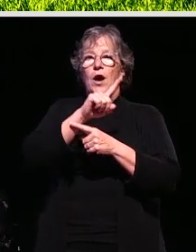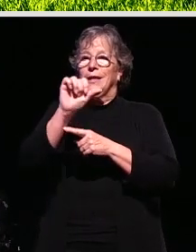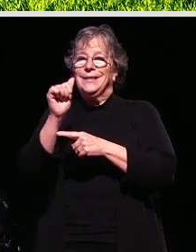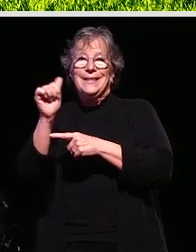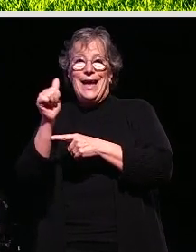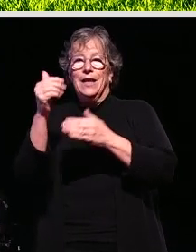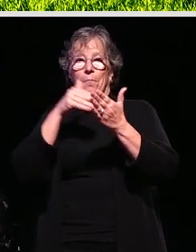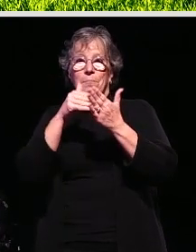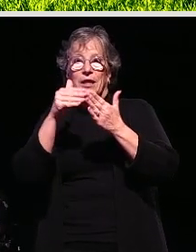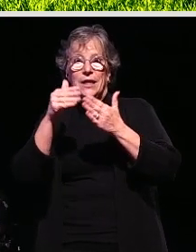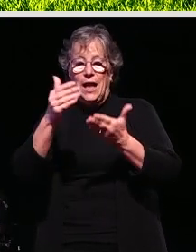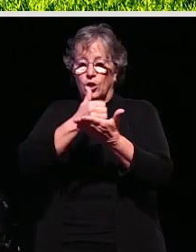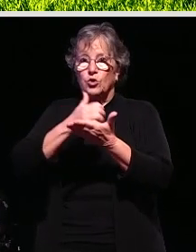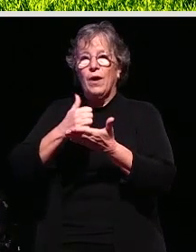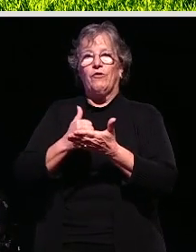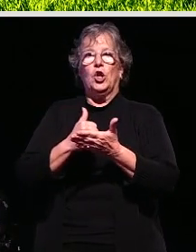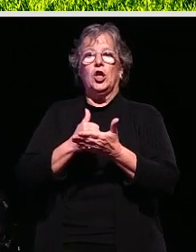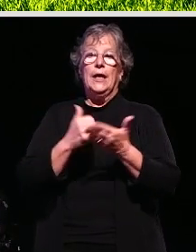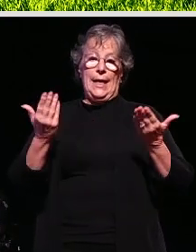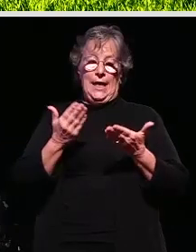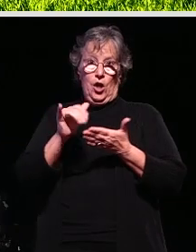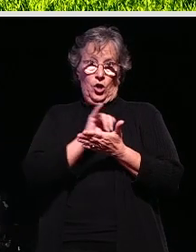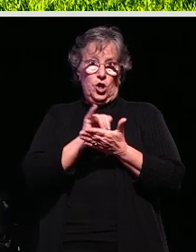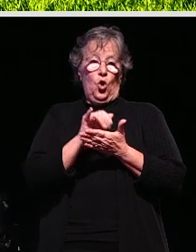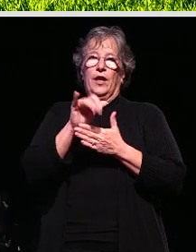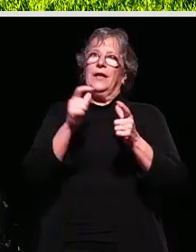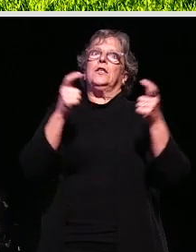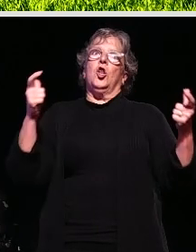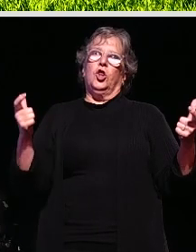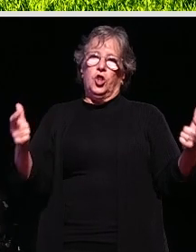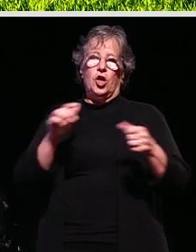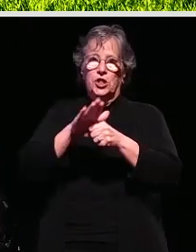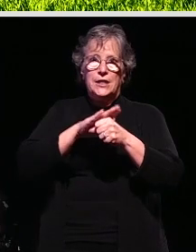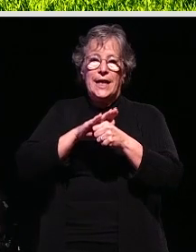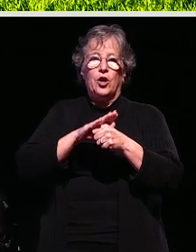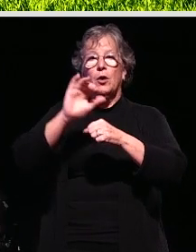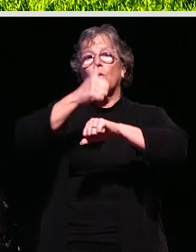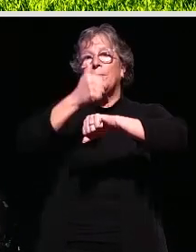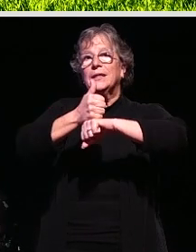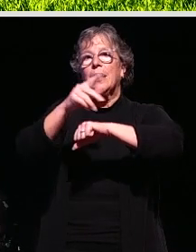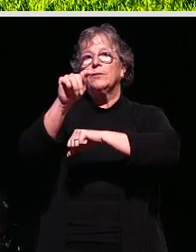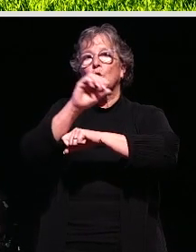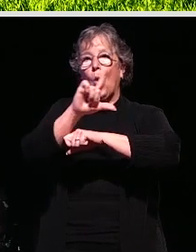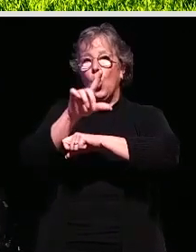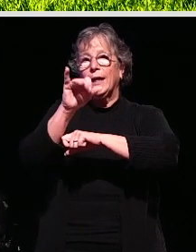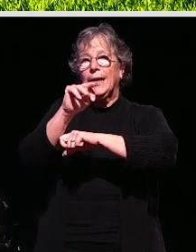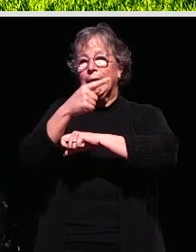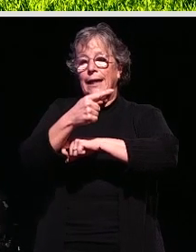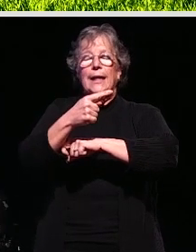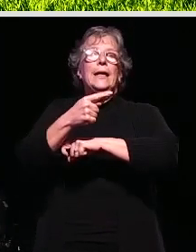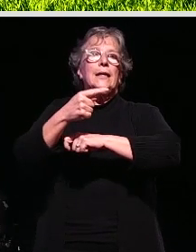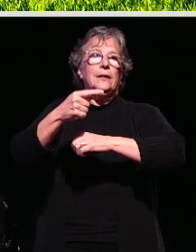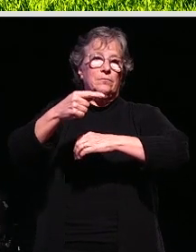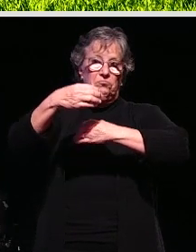The keystone of our investment in New York, as the largest market for us, would be to set up a tolling operation in the Rochester area to service the large